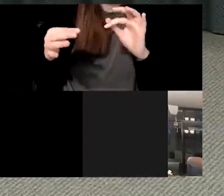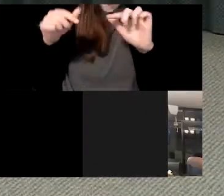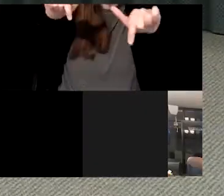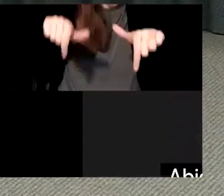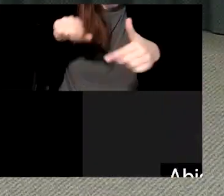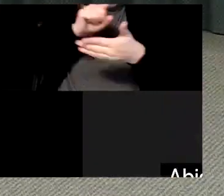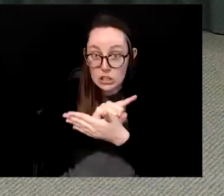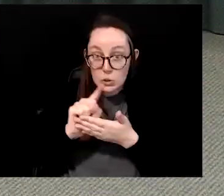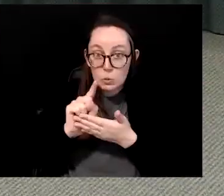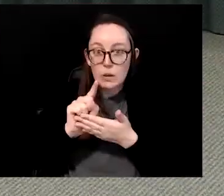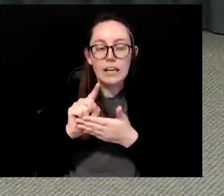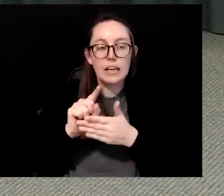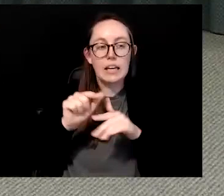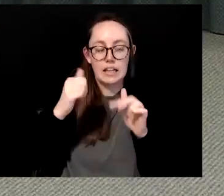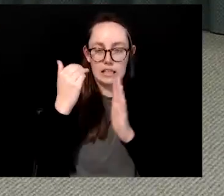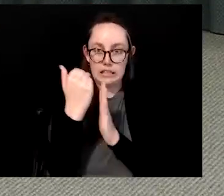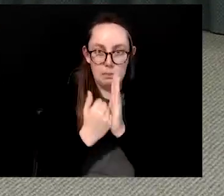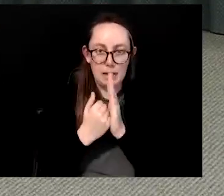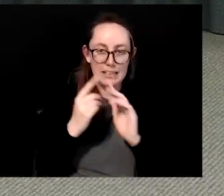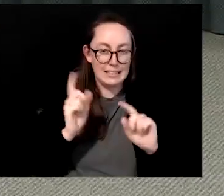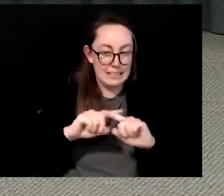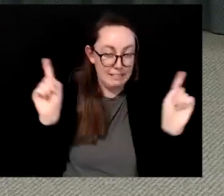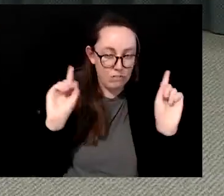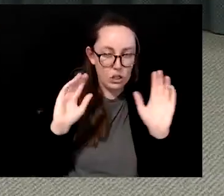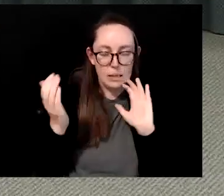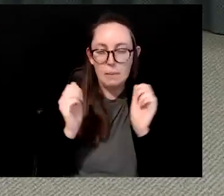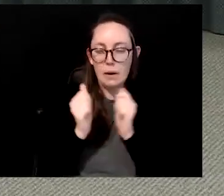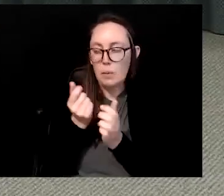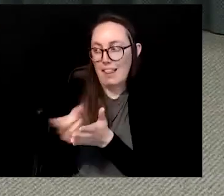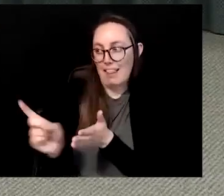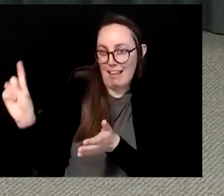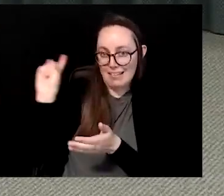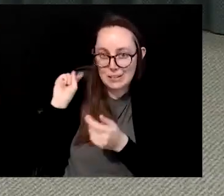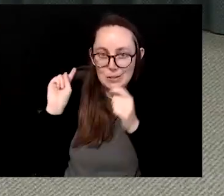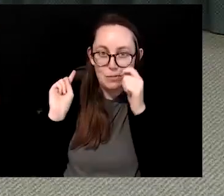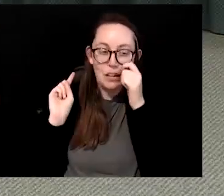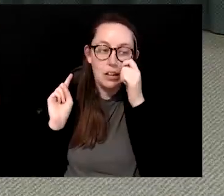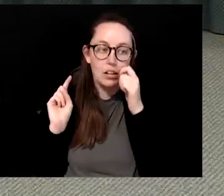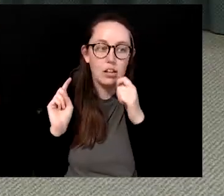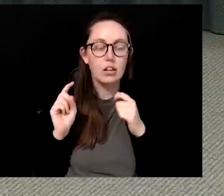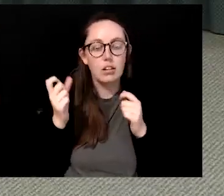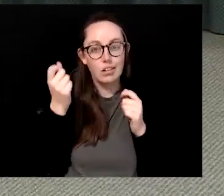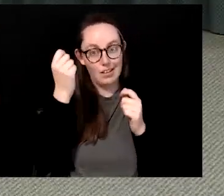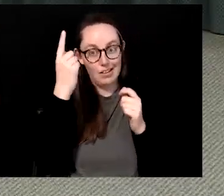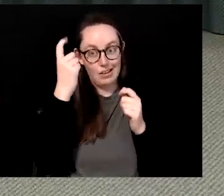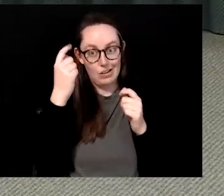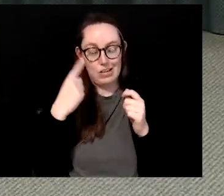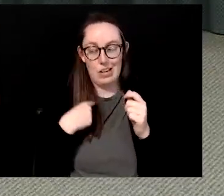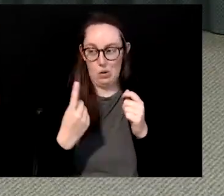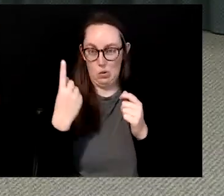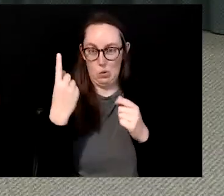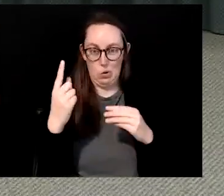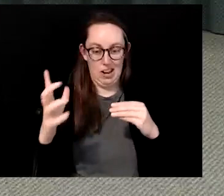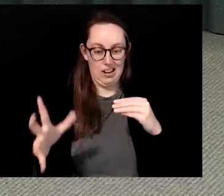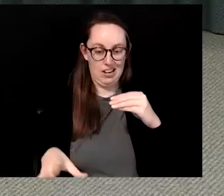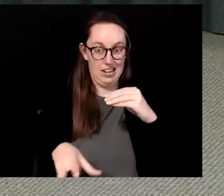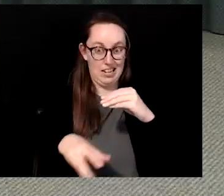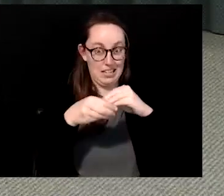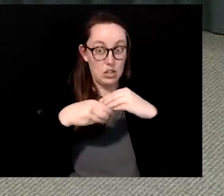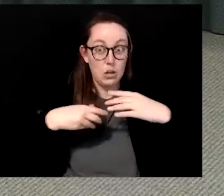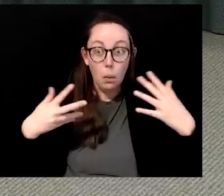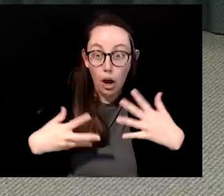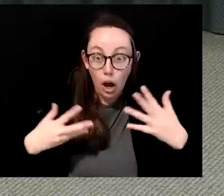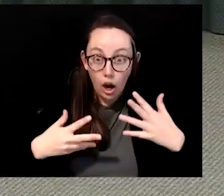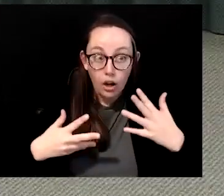were last week oh the only addition was the text of the statement that was